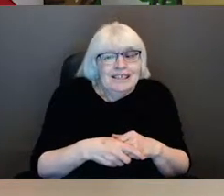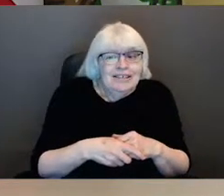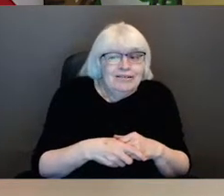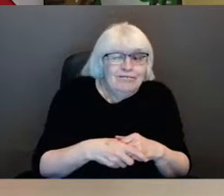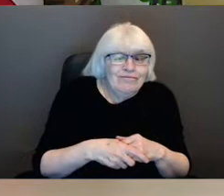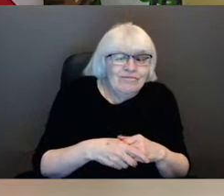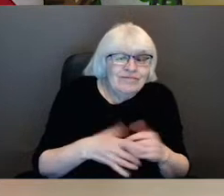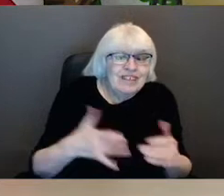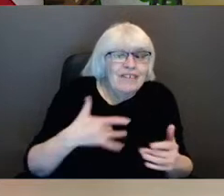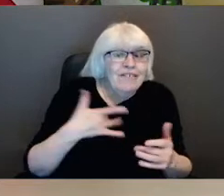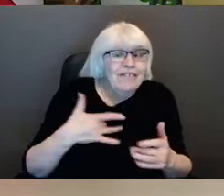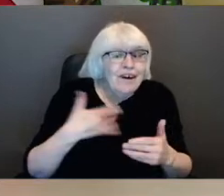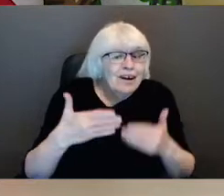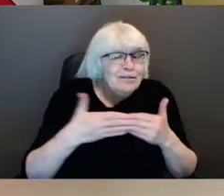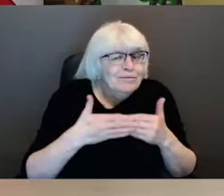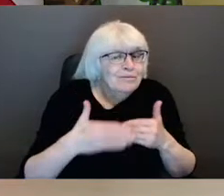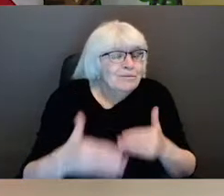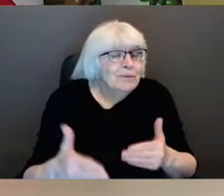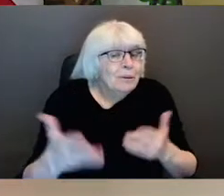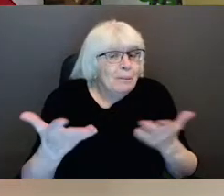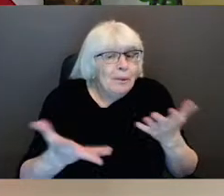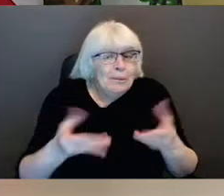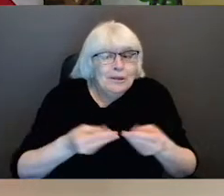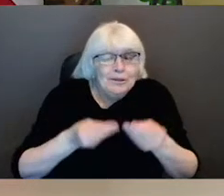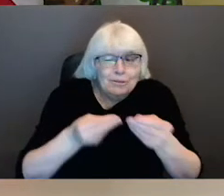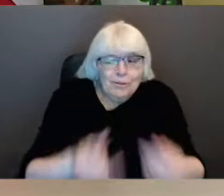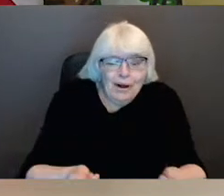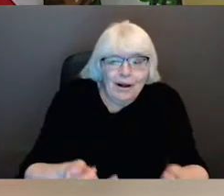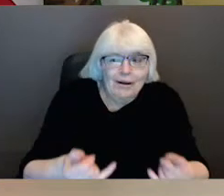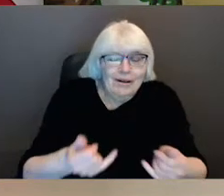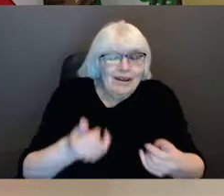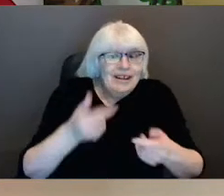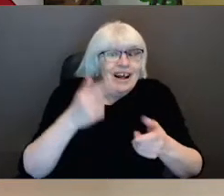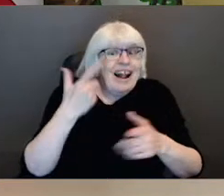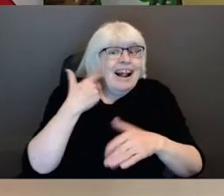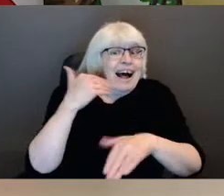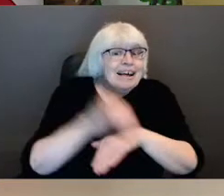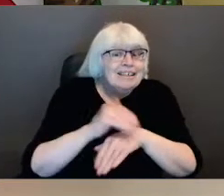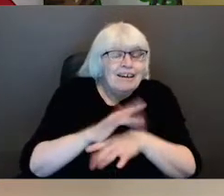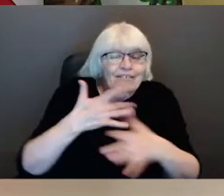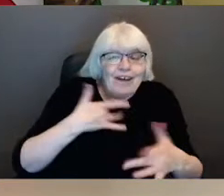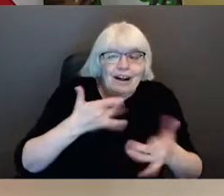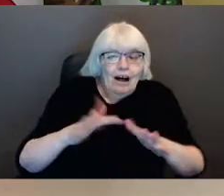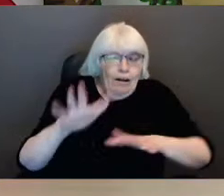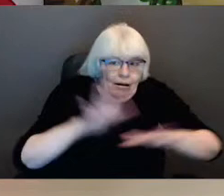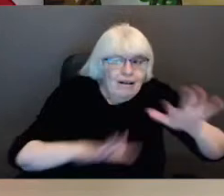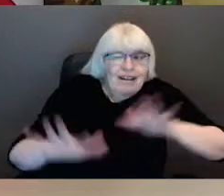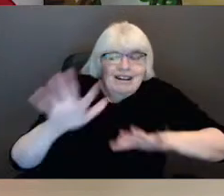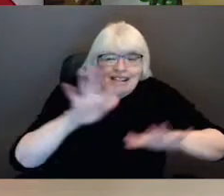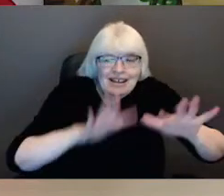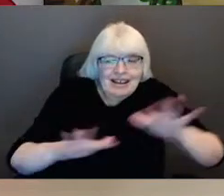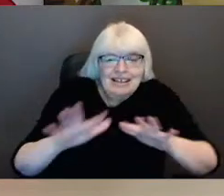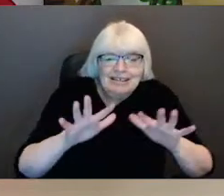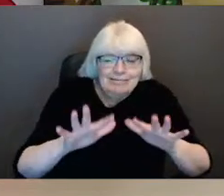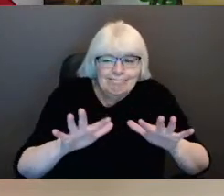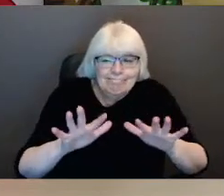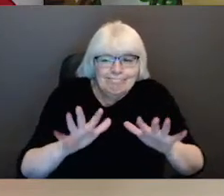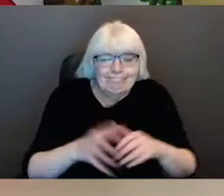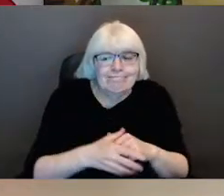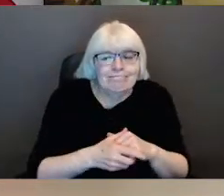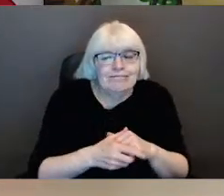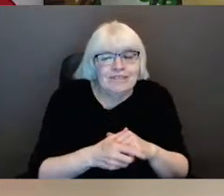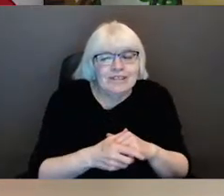maybe it did last night, I think. But that's probably to be expected. And I think there'll be